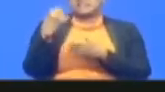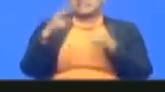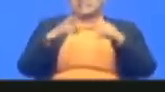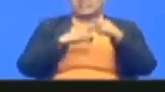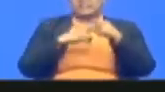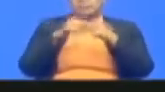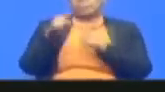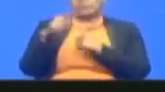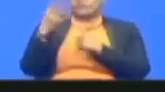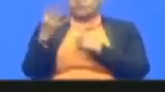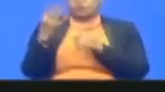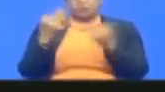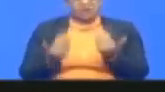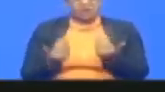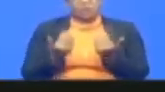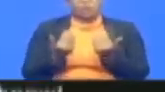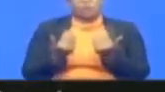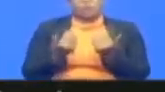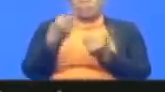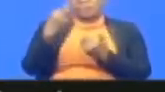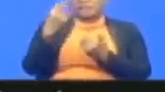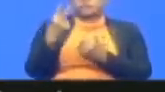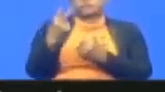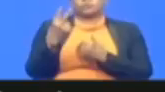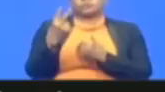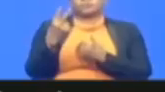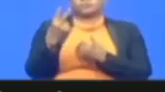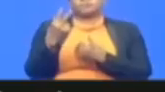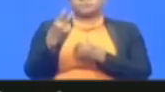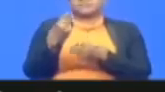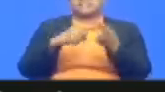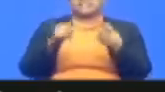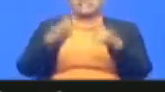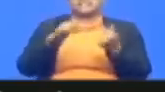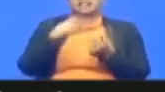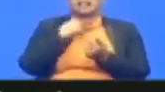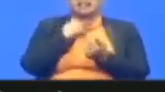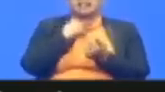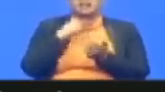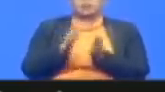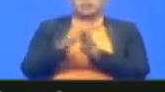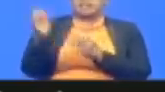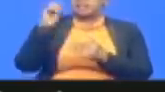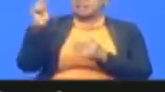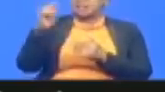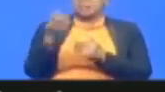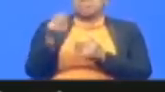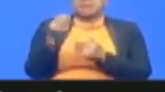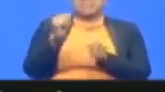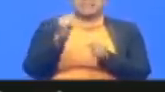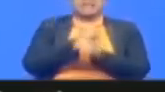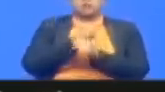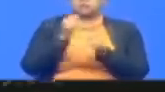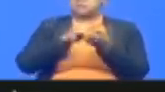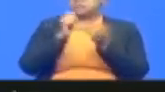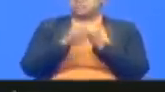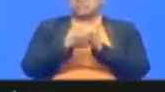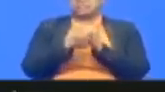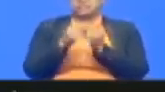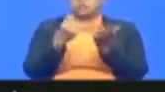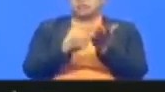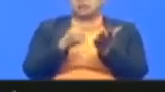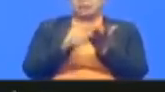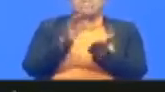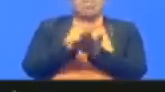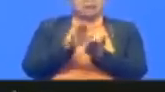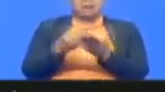37.4, but right now we are in 32. Traders are stuck with the Kenyan currency because they cannot exchange it in Uganda and banks can't